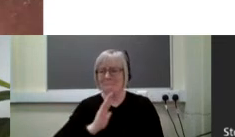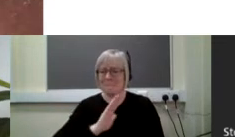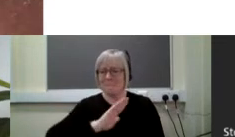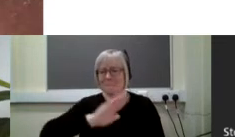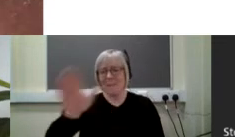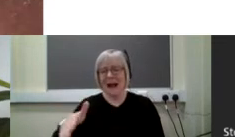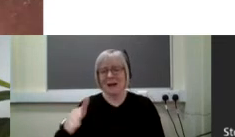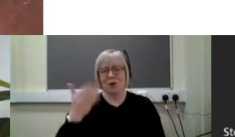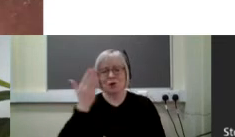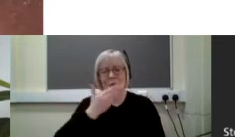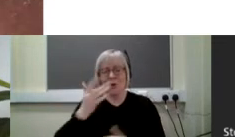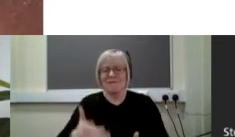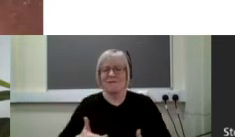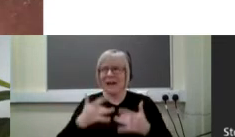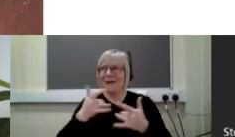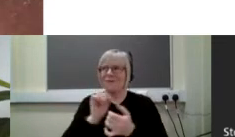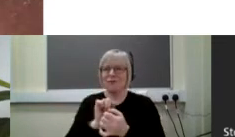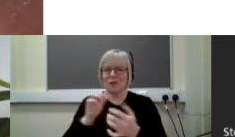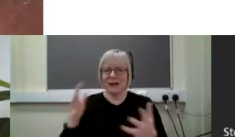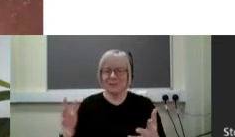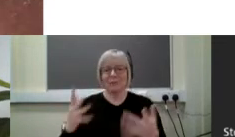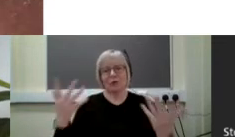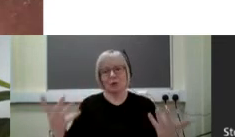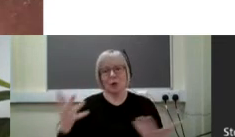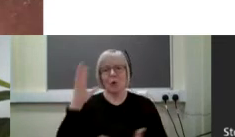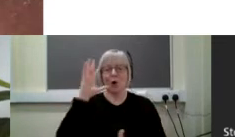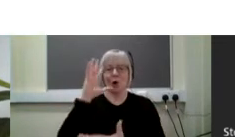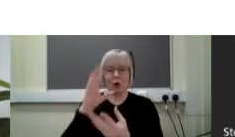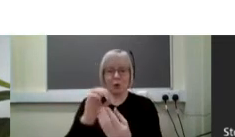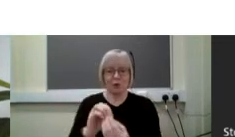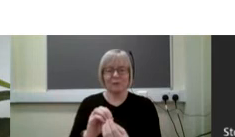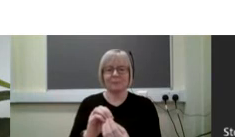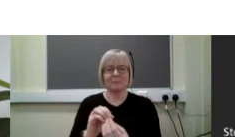free." So in conclusion,